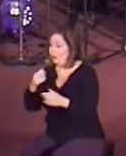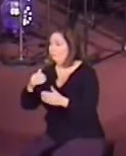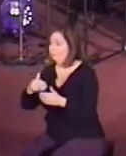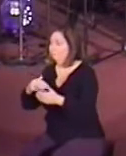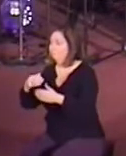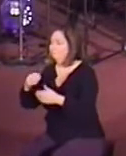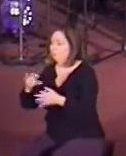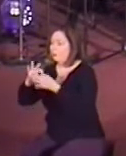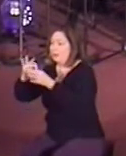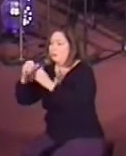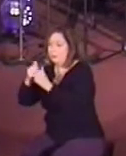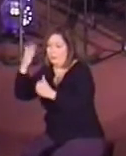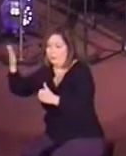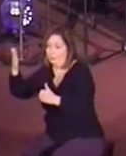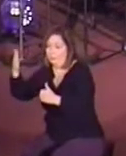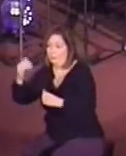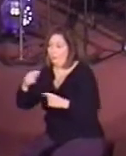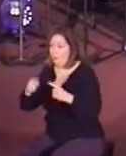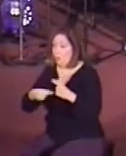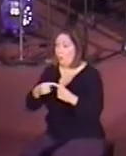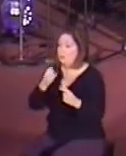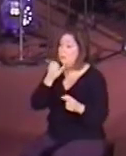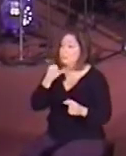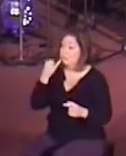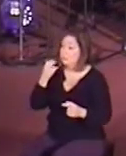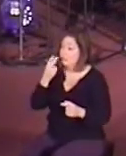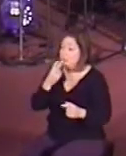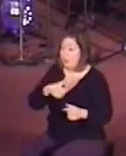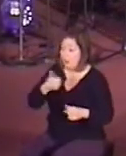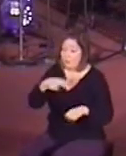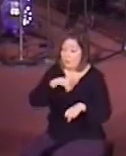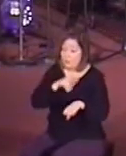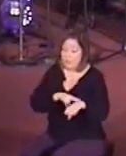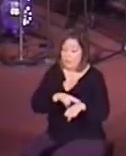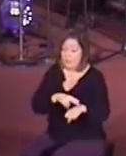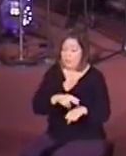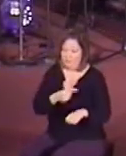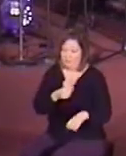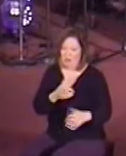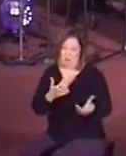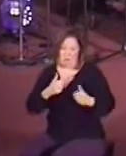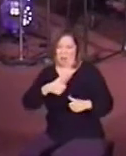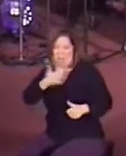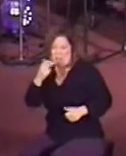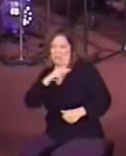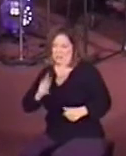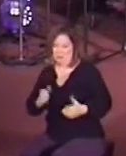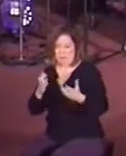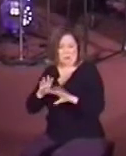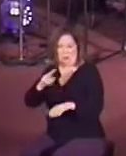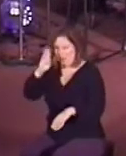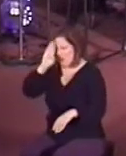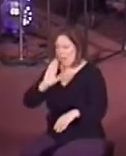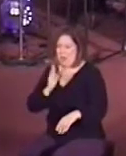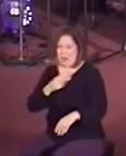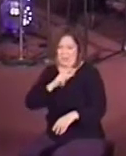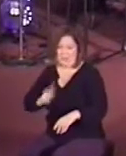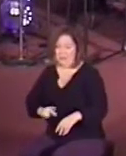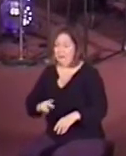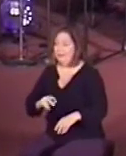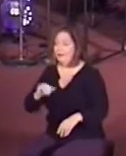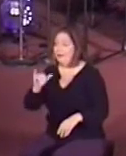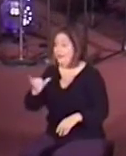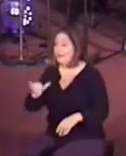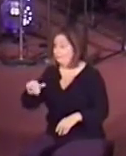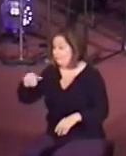made the same mistake. When they saw the other nations, they said, man, we want a new king. We don't want God as our king. That's what 1 Samuel 12:12